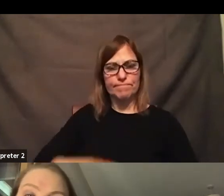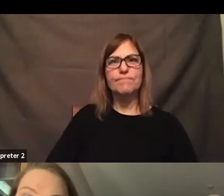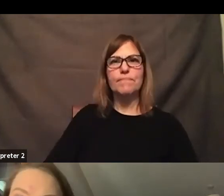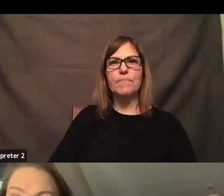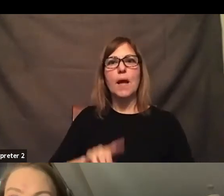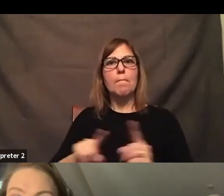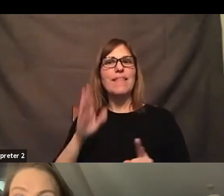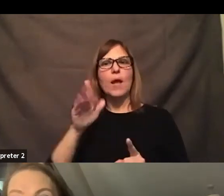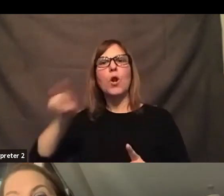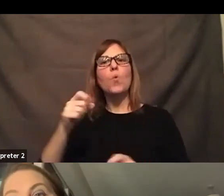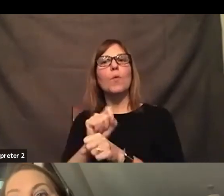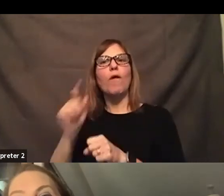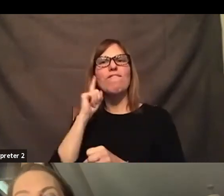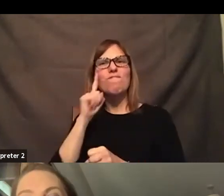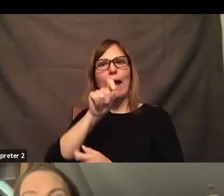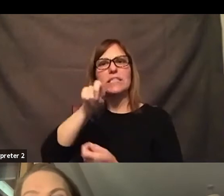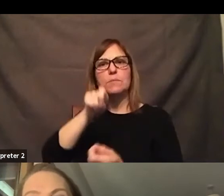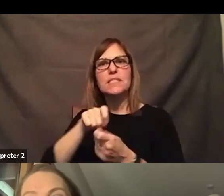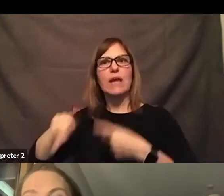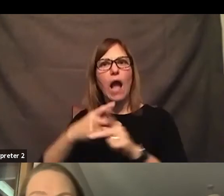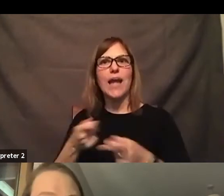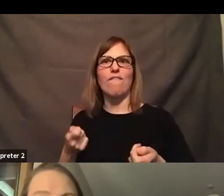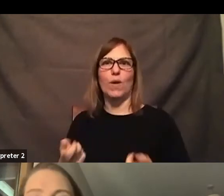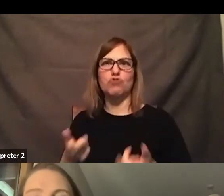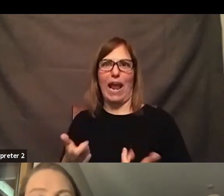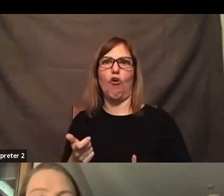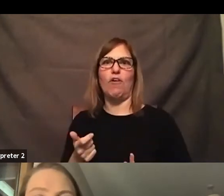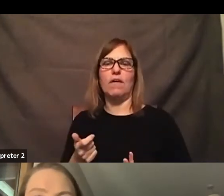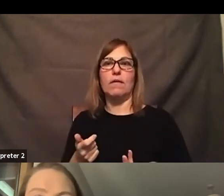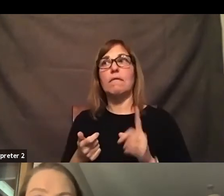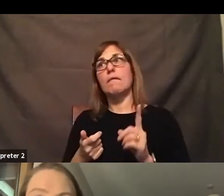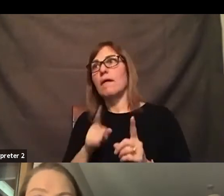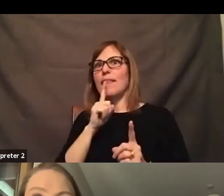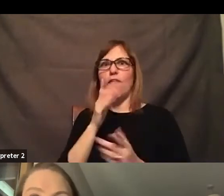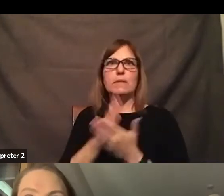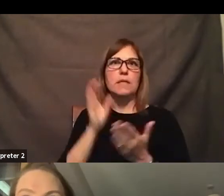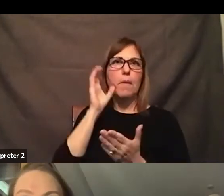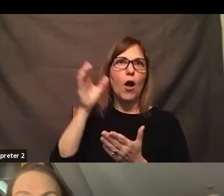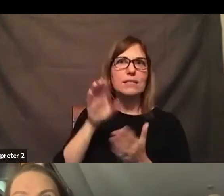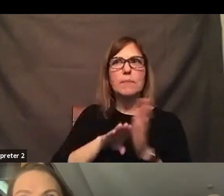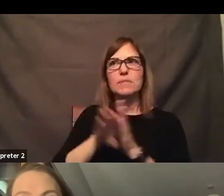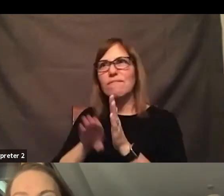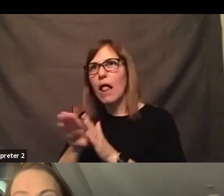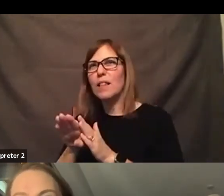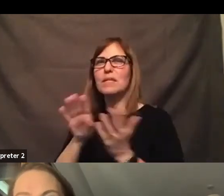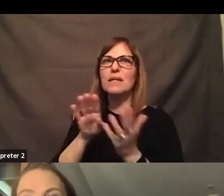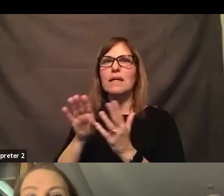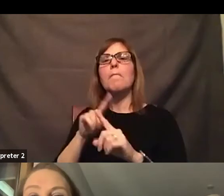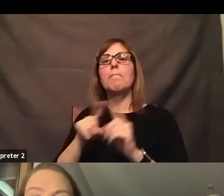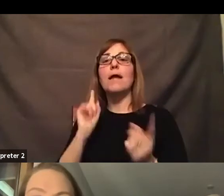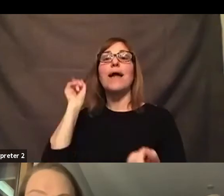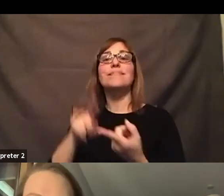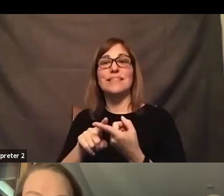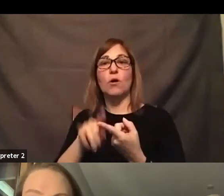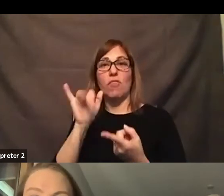specific wheelchair type. There have been concepts put out there, but until autonomous vehicles